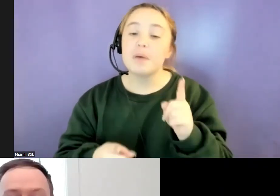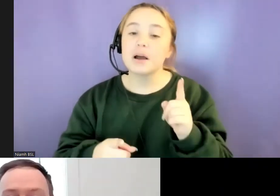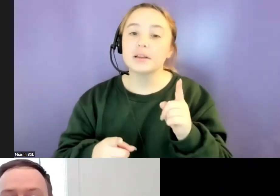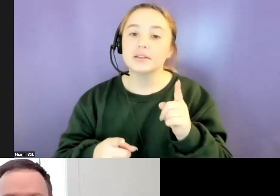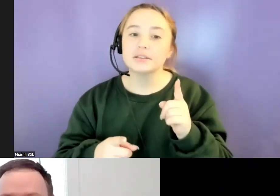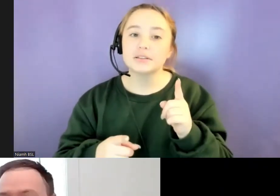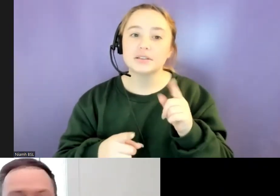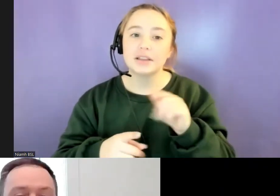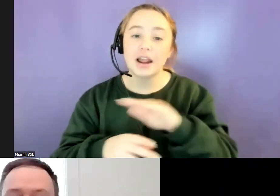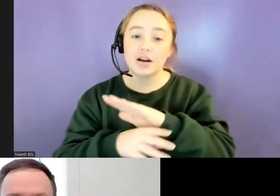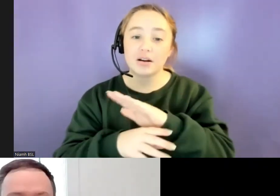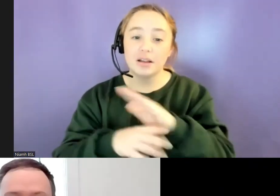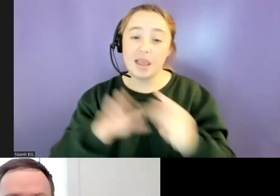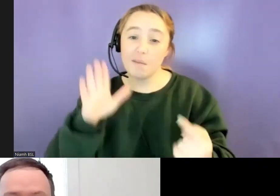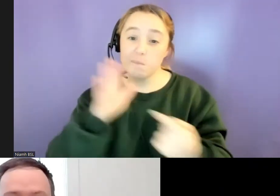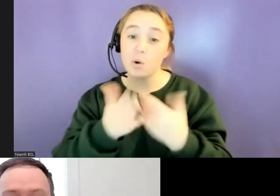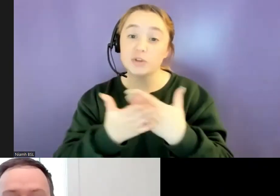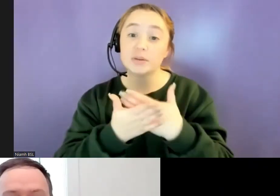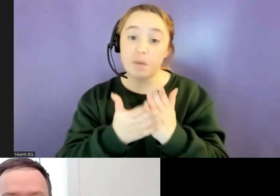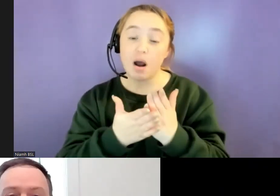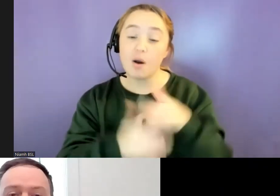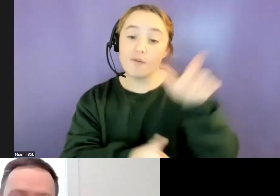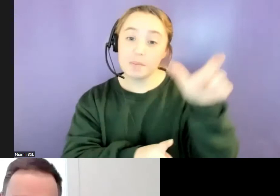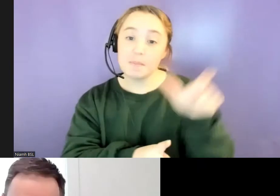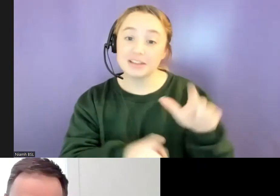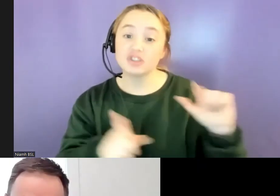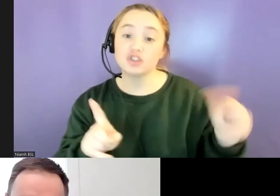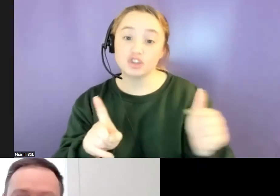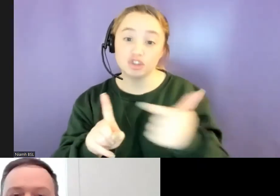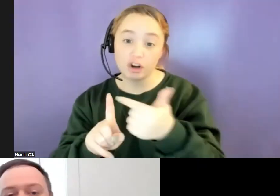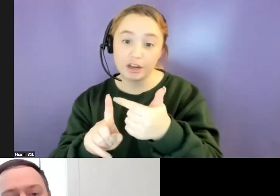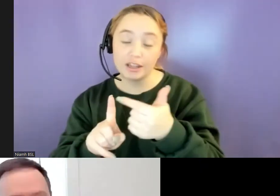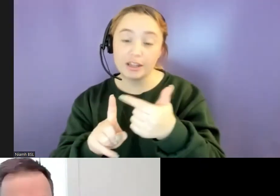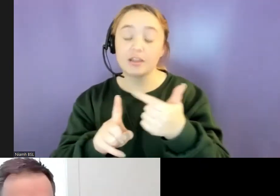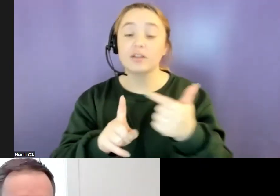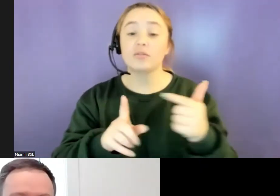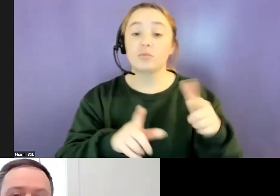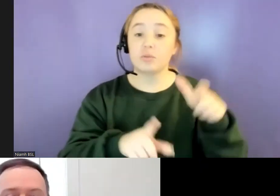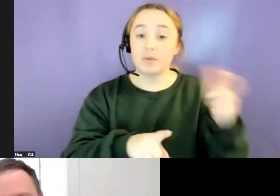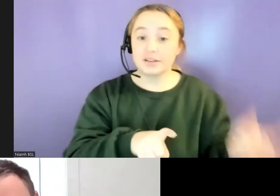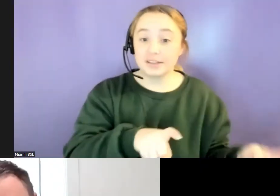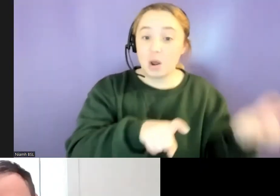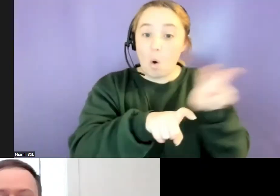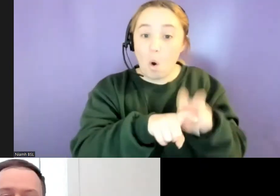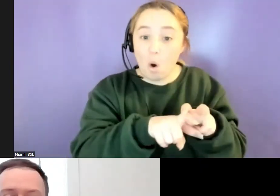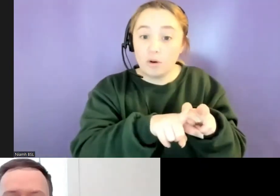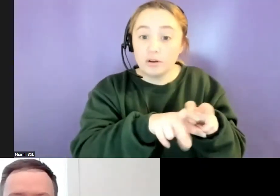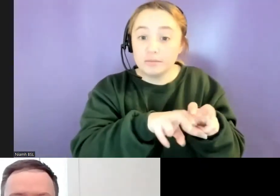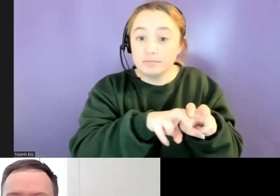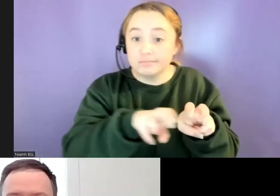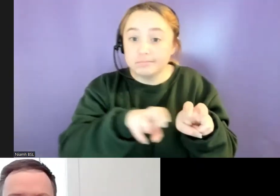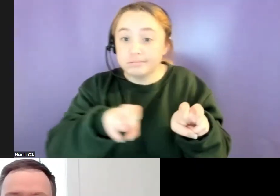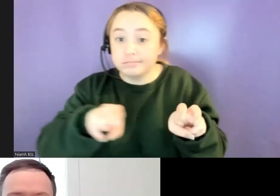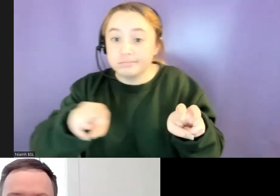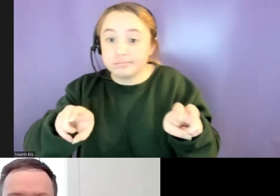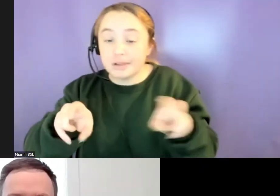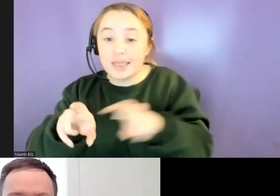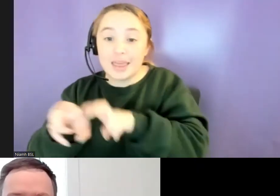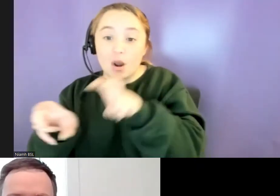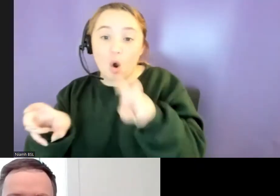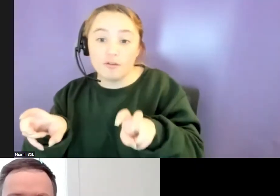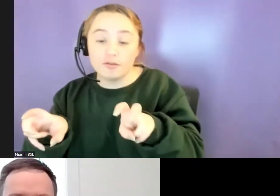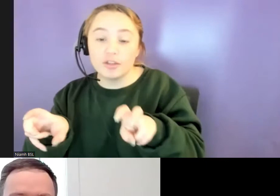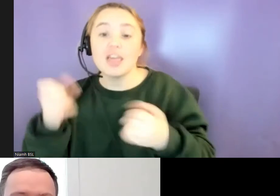integral part of any passenger's journey, from where they board the bus, throughout the journey, to when they leave the bus. The driver is the